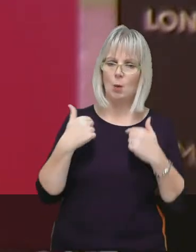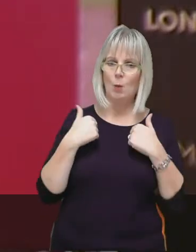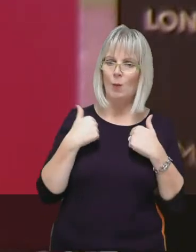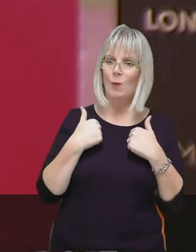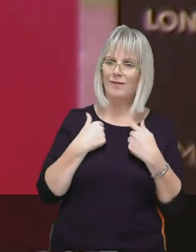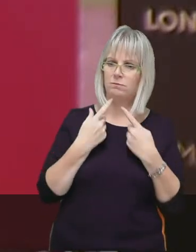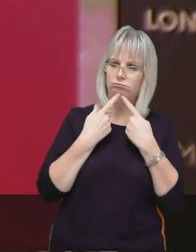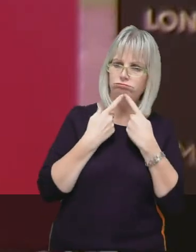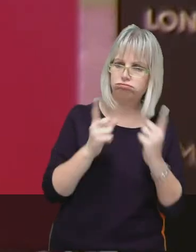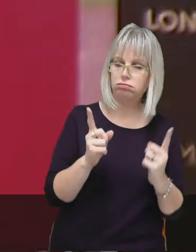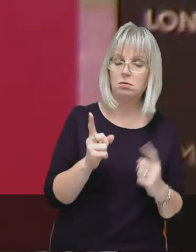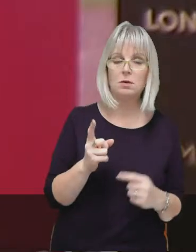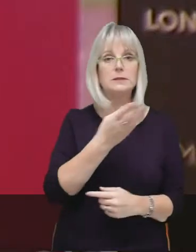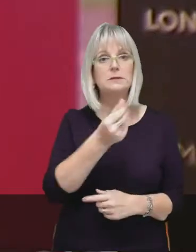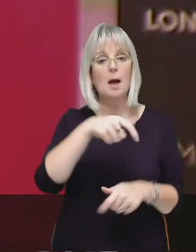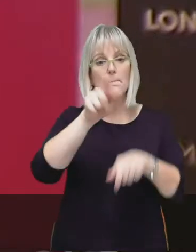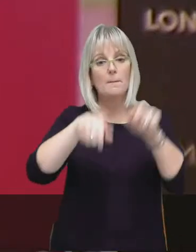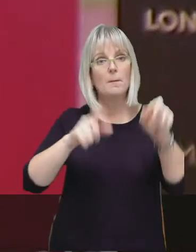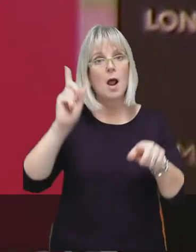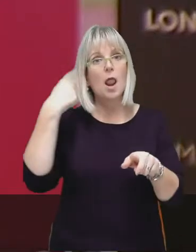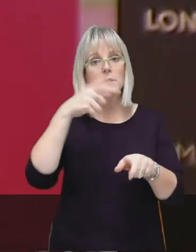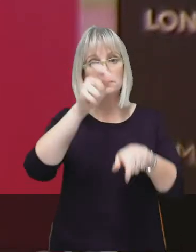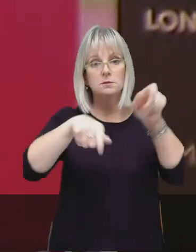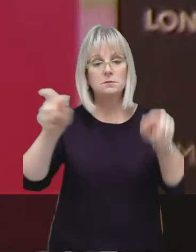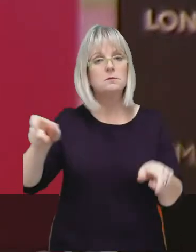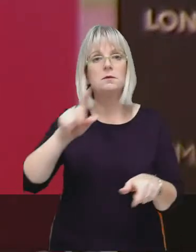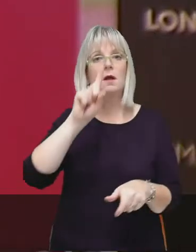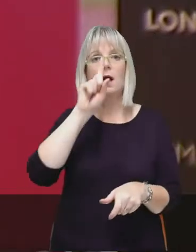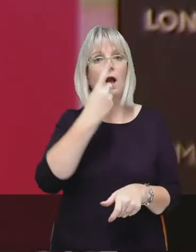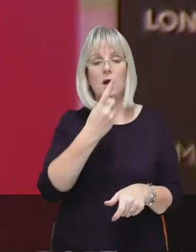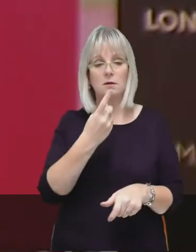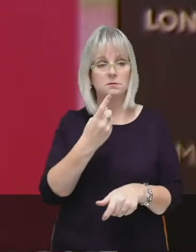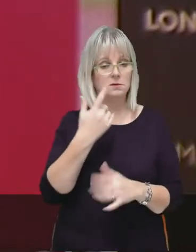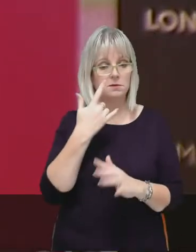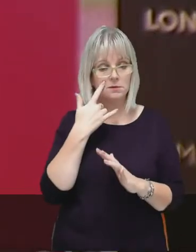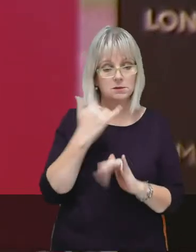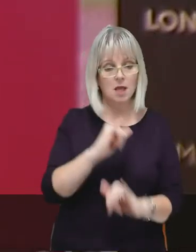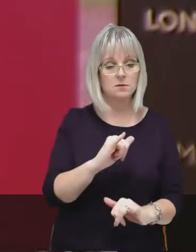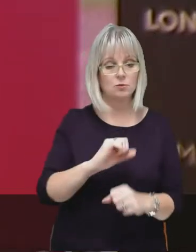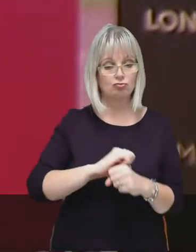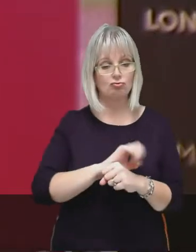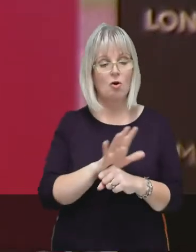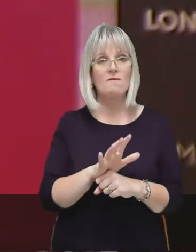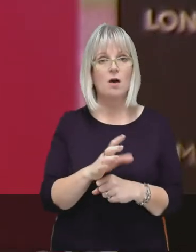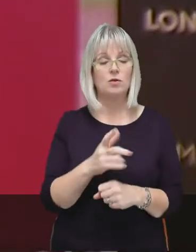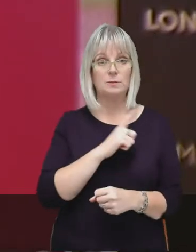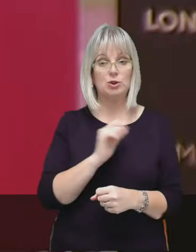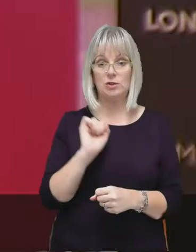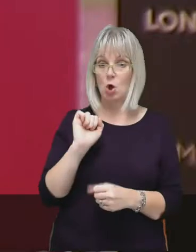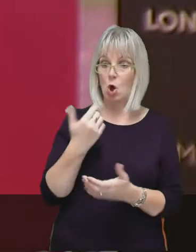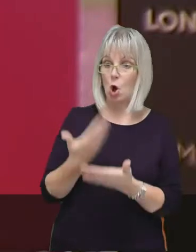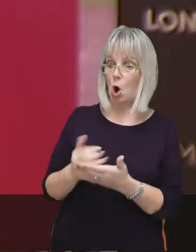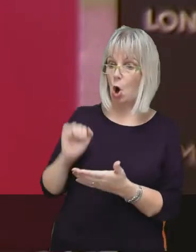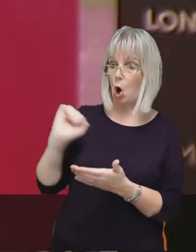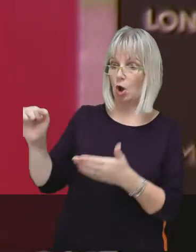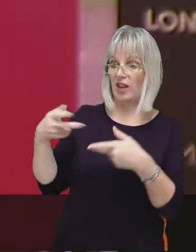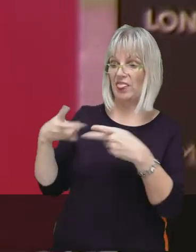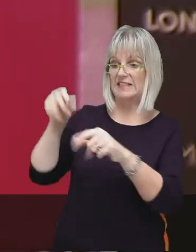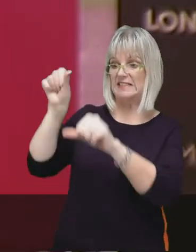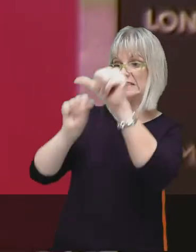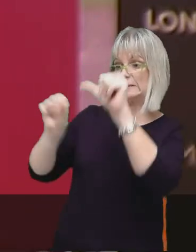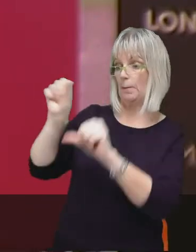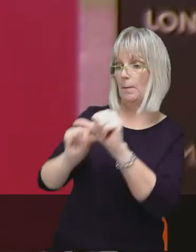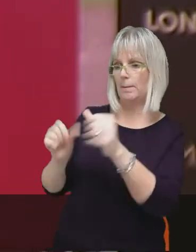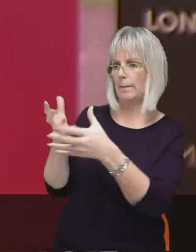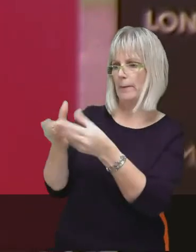COVID-19 as they are invisible on the credit system. We have therefore asked that the Mayor raises this issue with the government as a